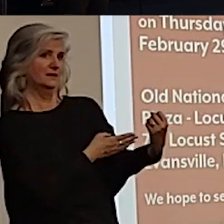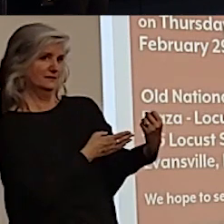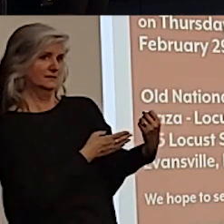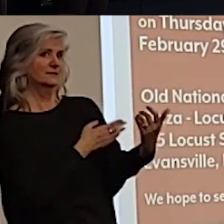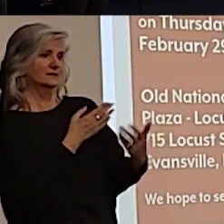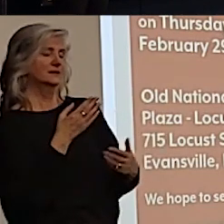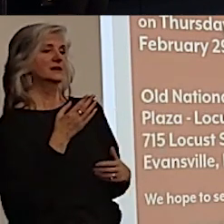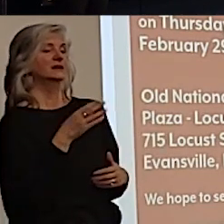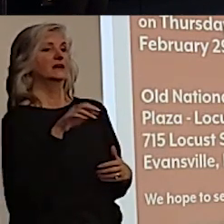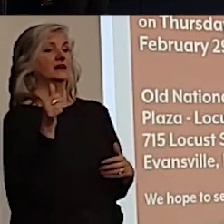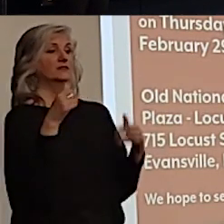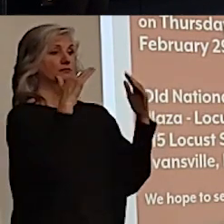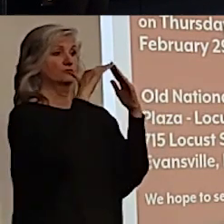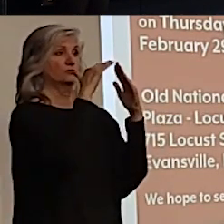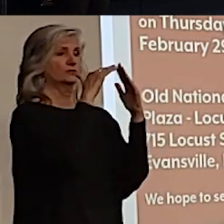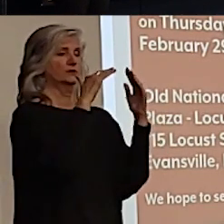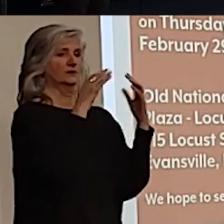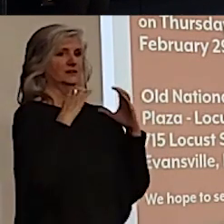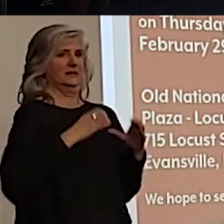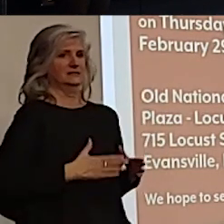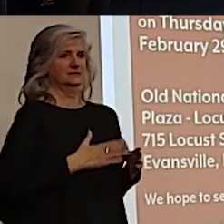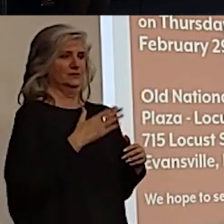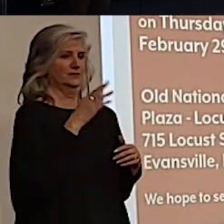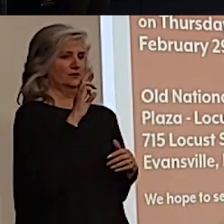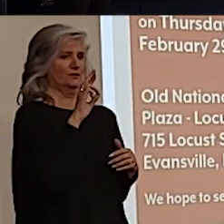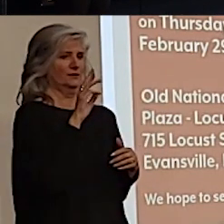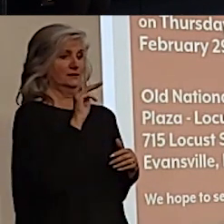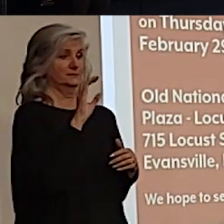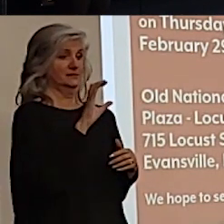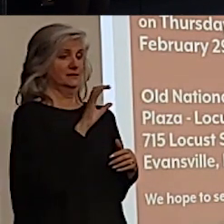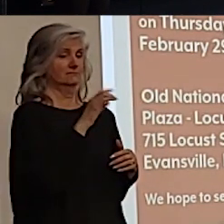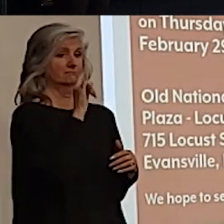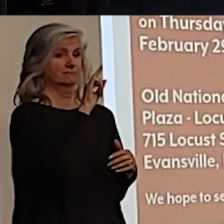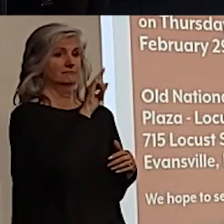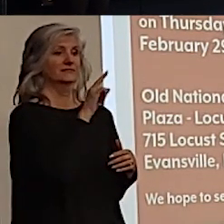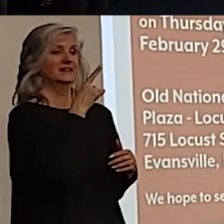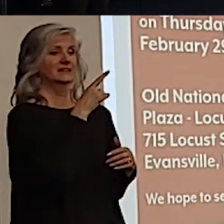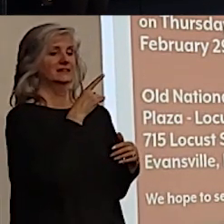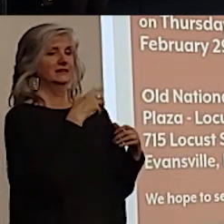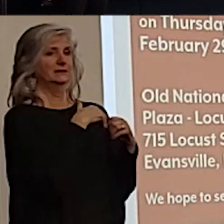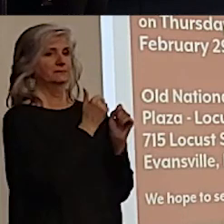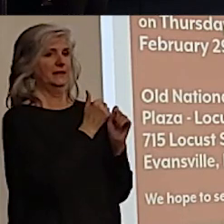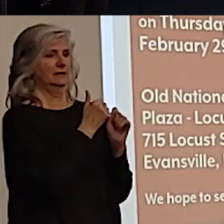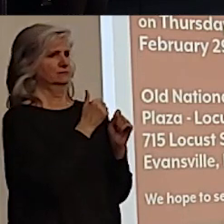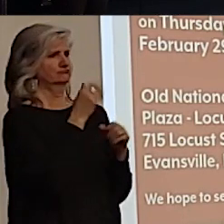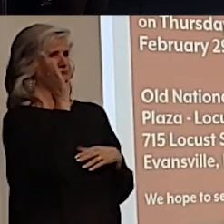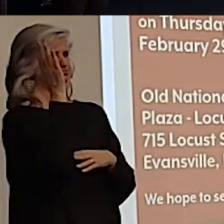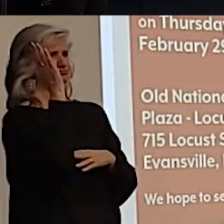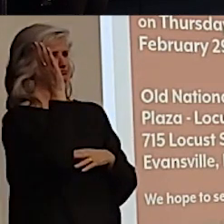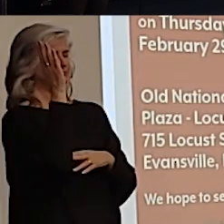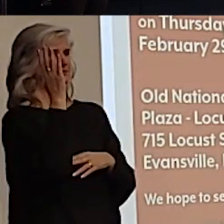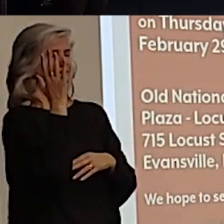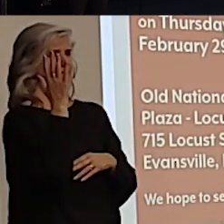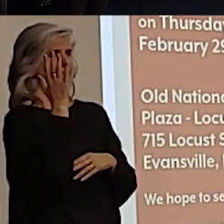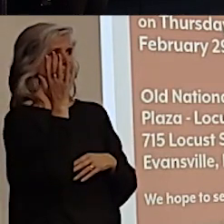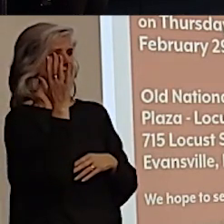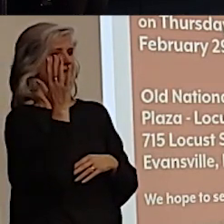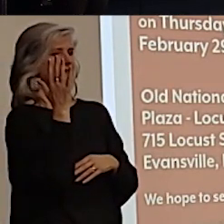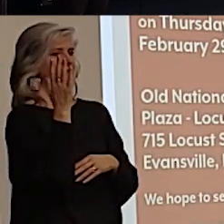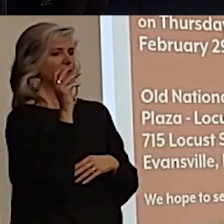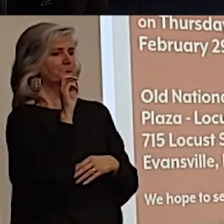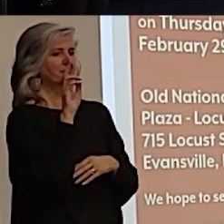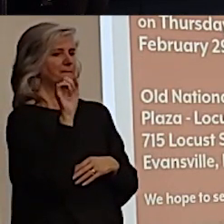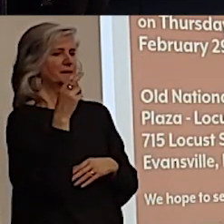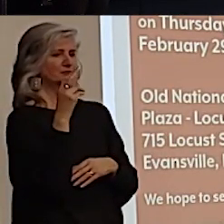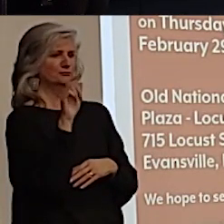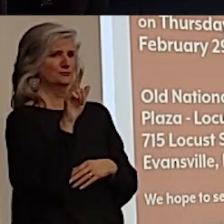corner was a customer where that REMC was. So he made a nice presentation just about Marshall County REMC rates